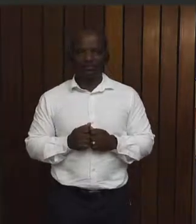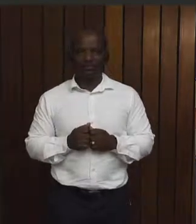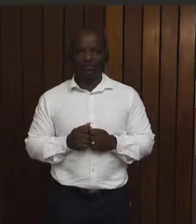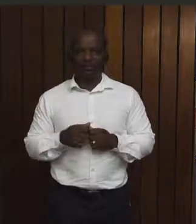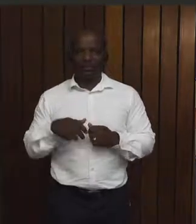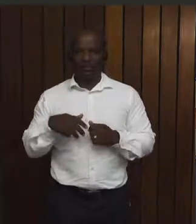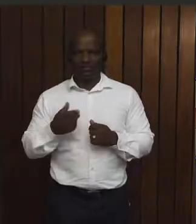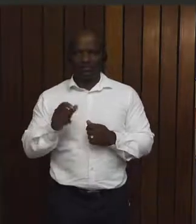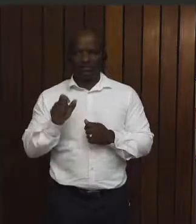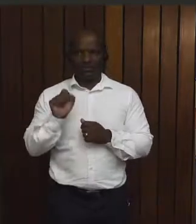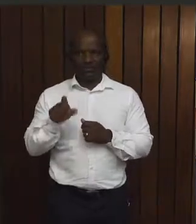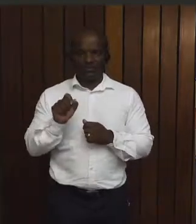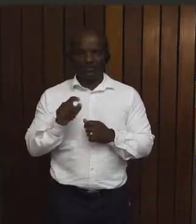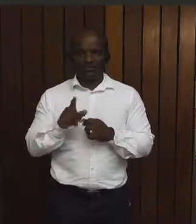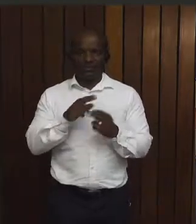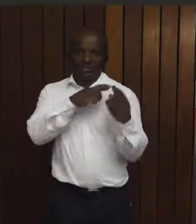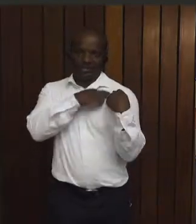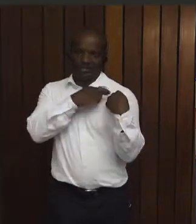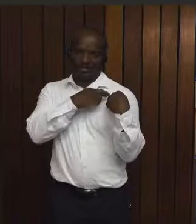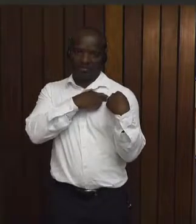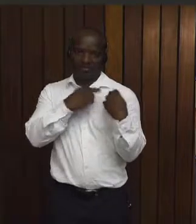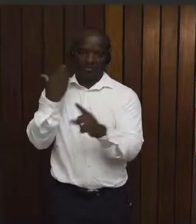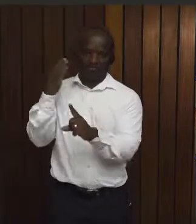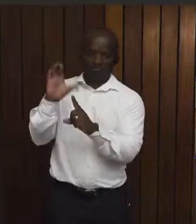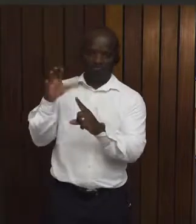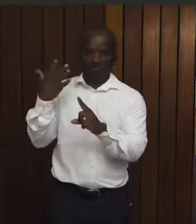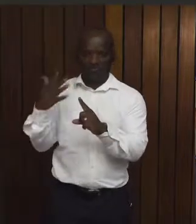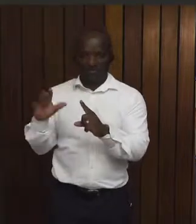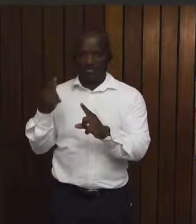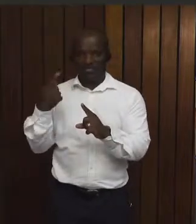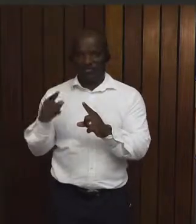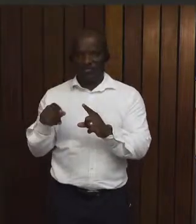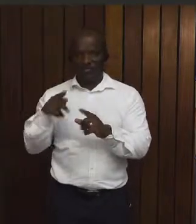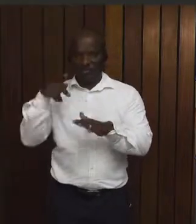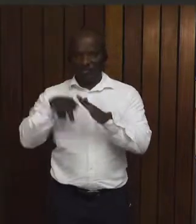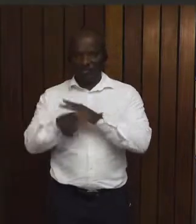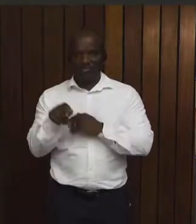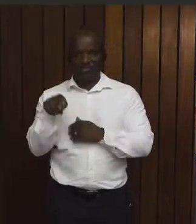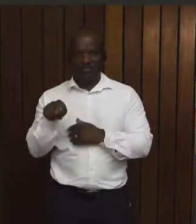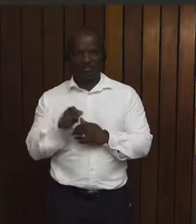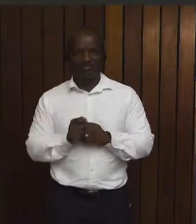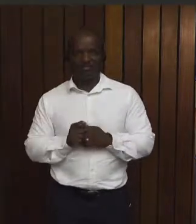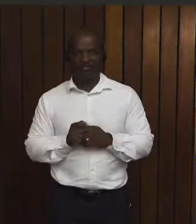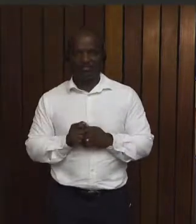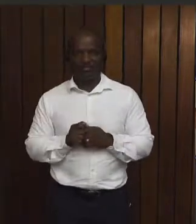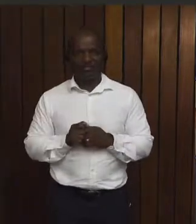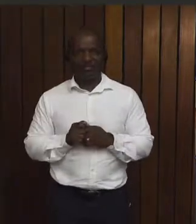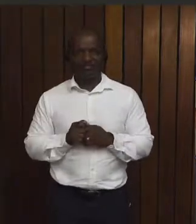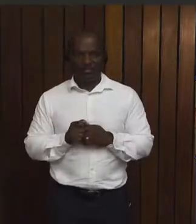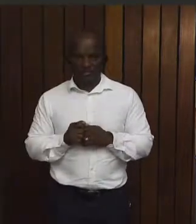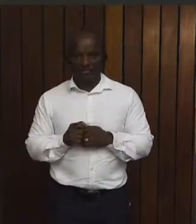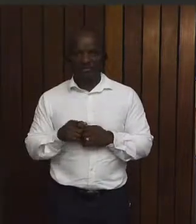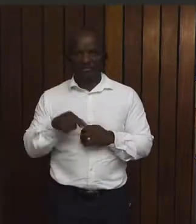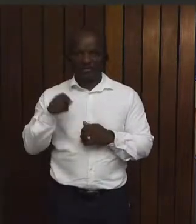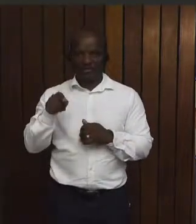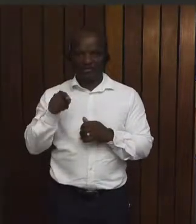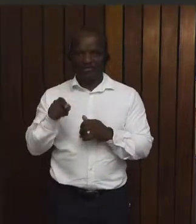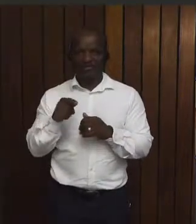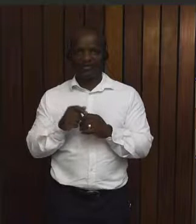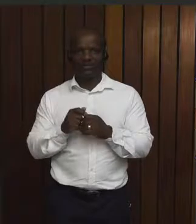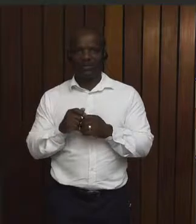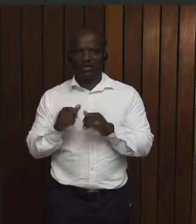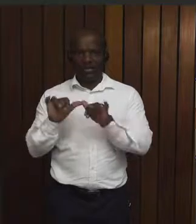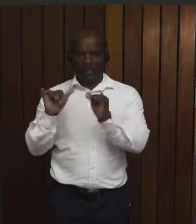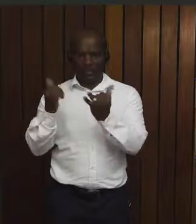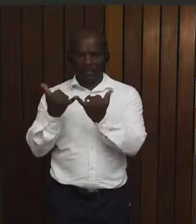for that project. We are very happy that Gautrain, with the Hedge consulting firm, they will deliver